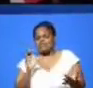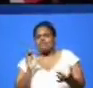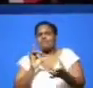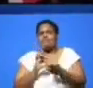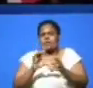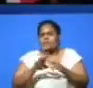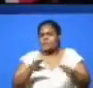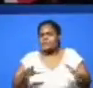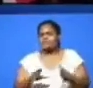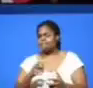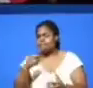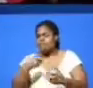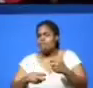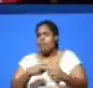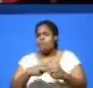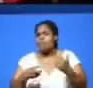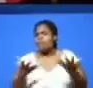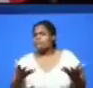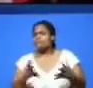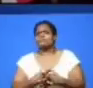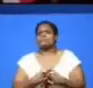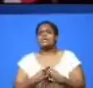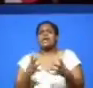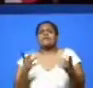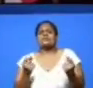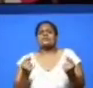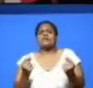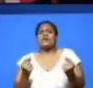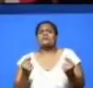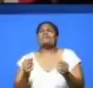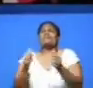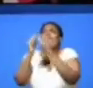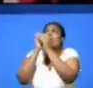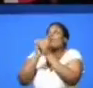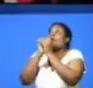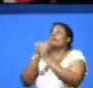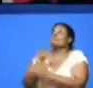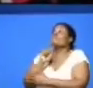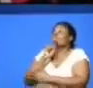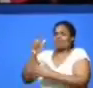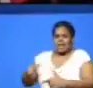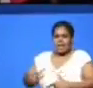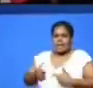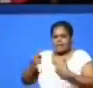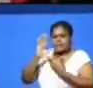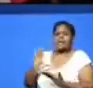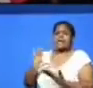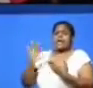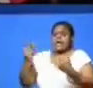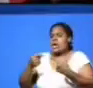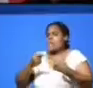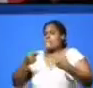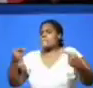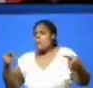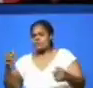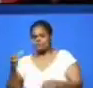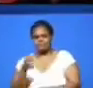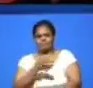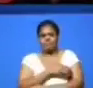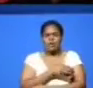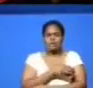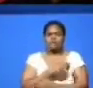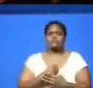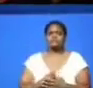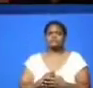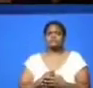has to do with the worship of the living God and an opposing power. Hang with the